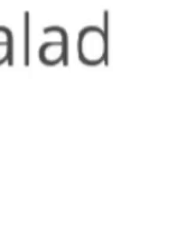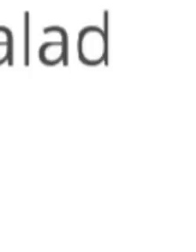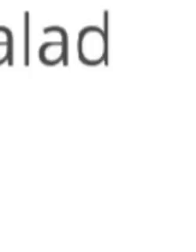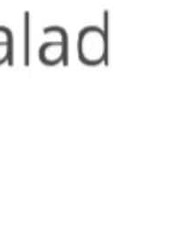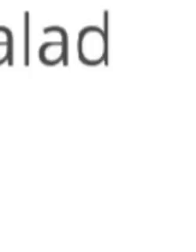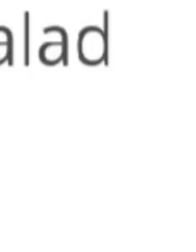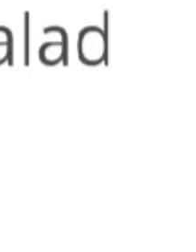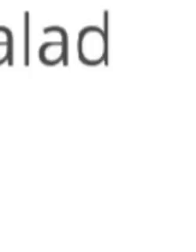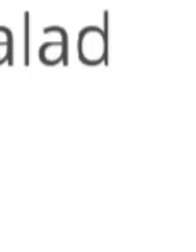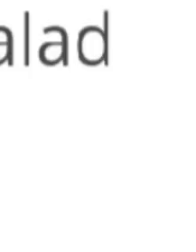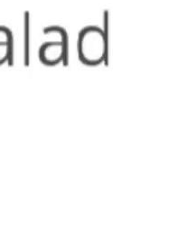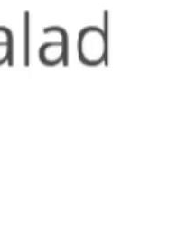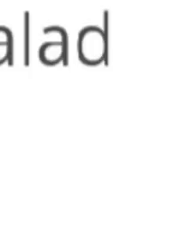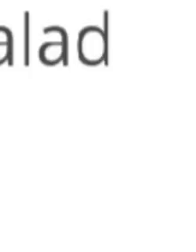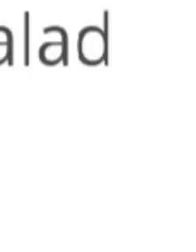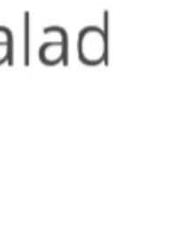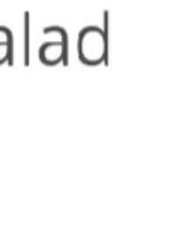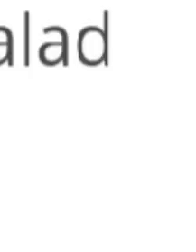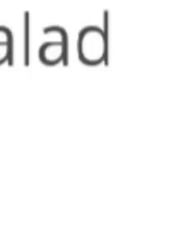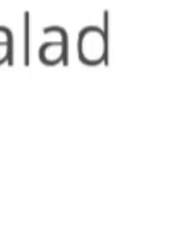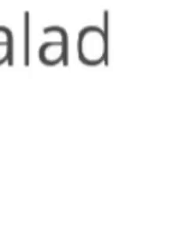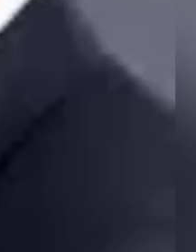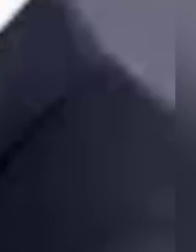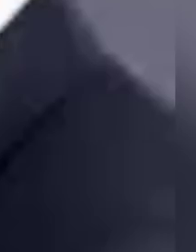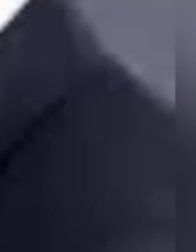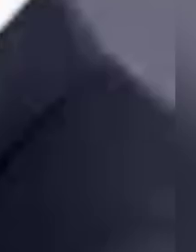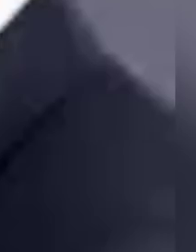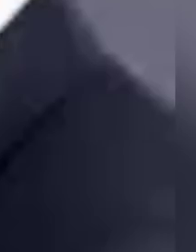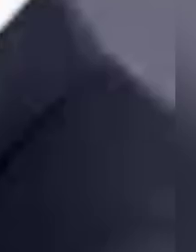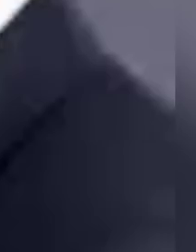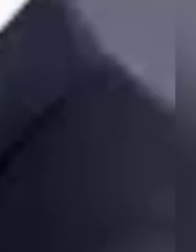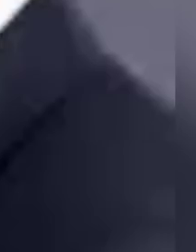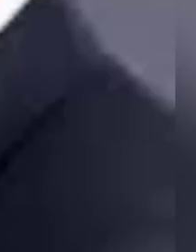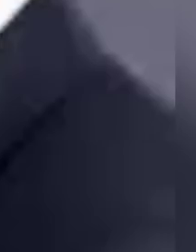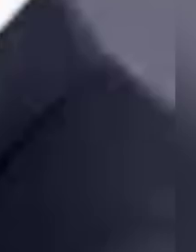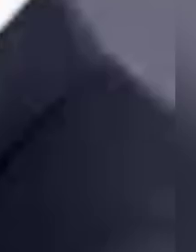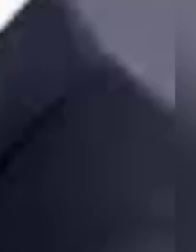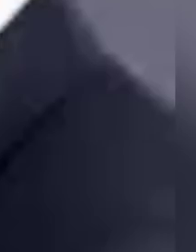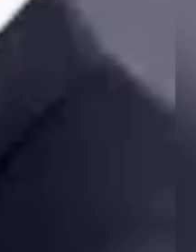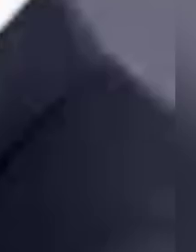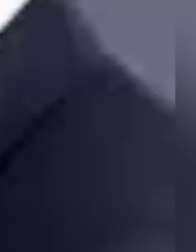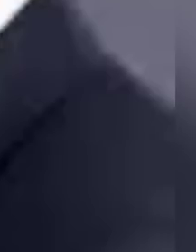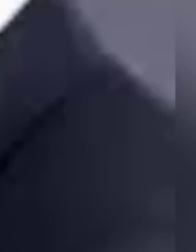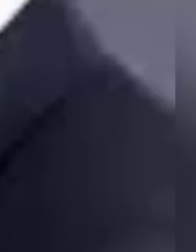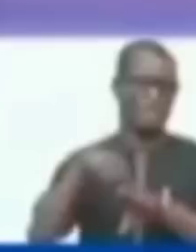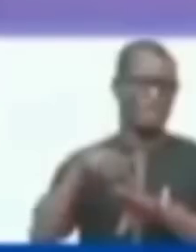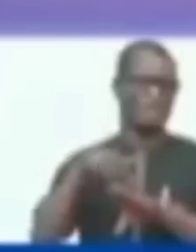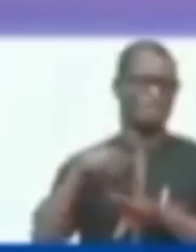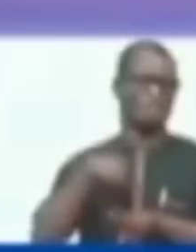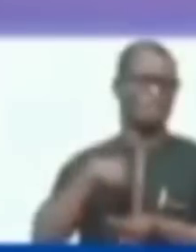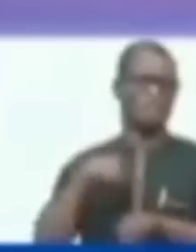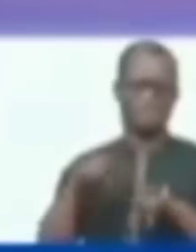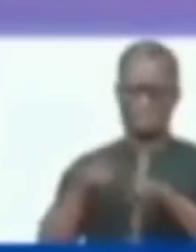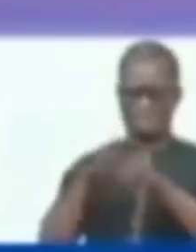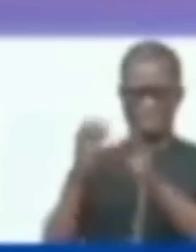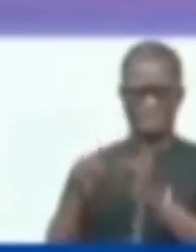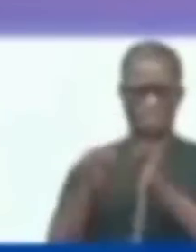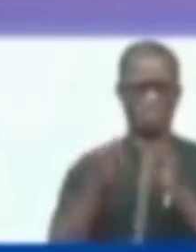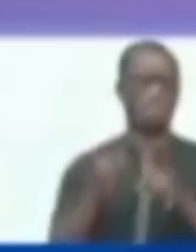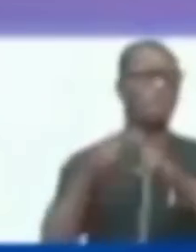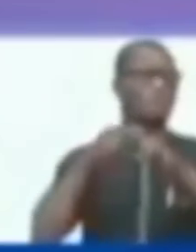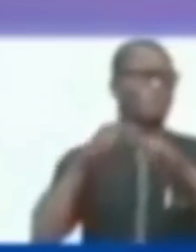Nigeria's democracy is now looking like salad with mayonnaise. That's Ibaba Ahmed, Peter Obi's running mate, was teary